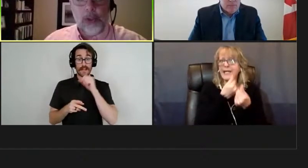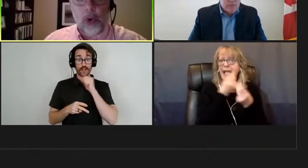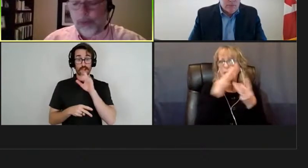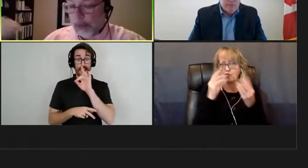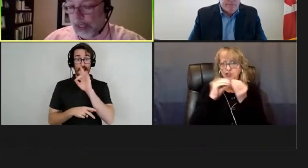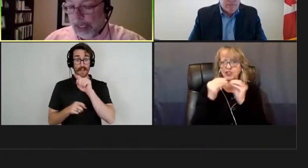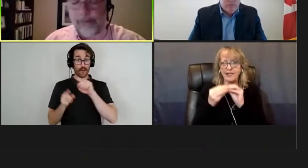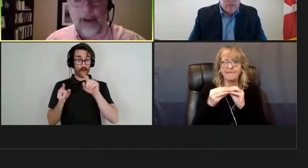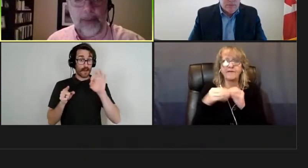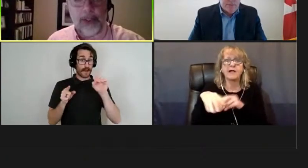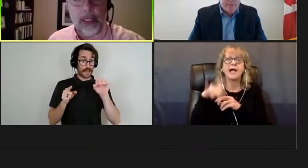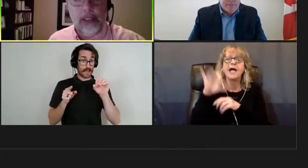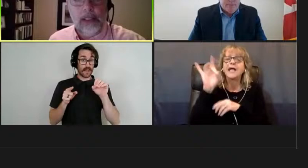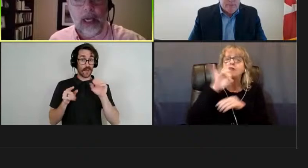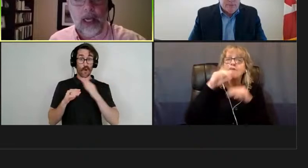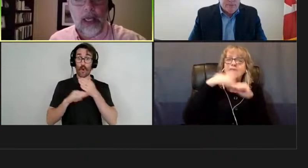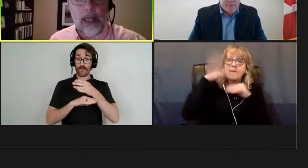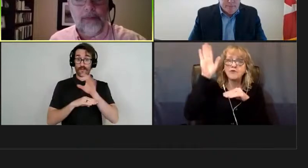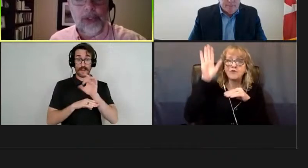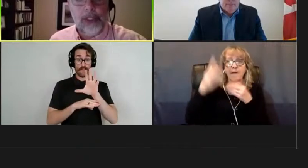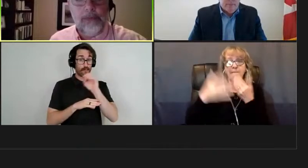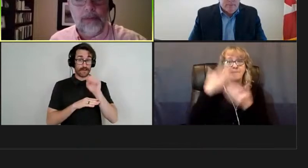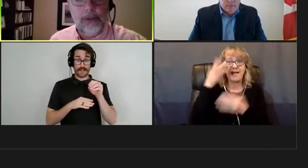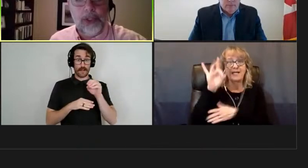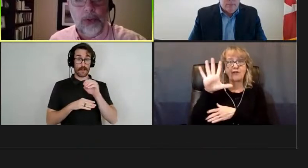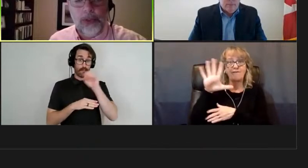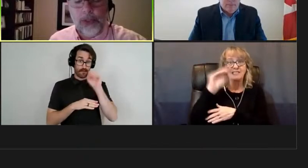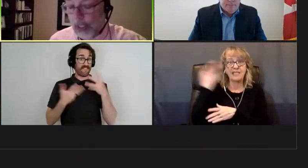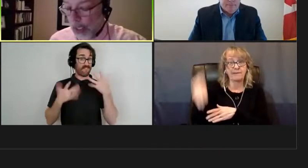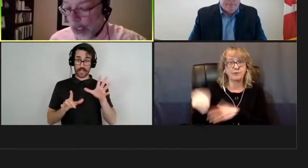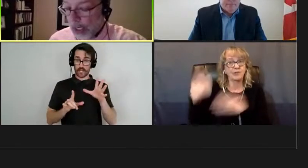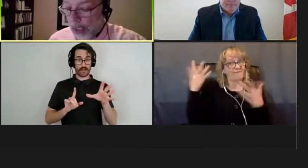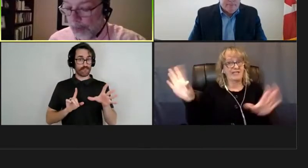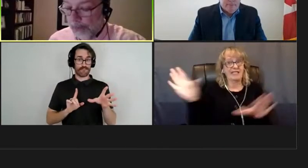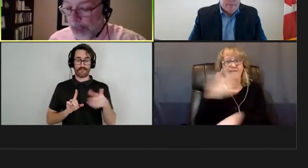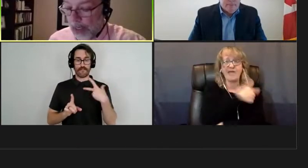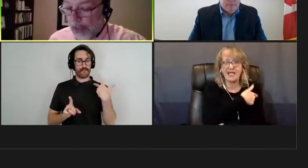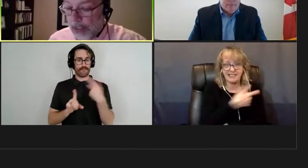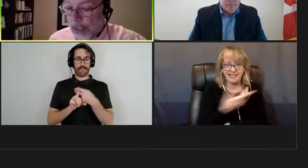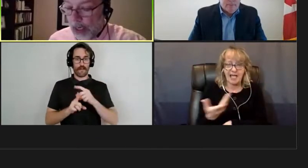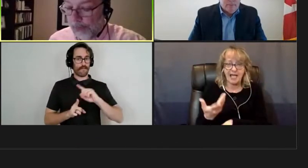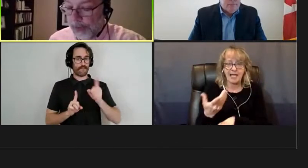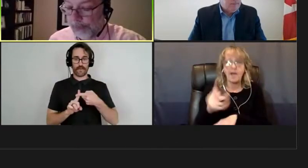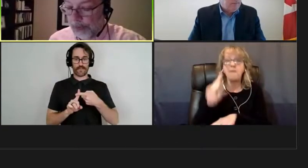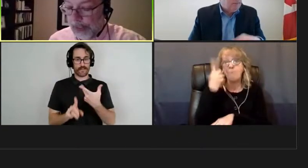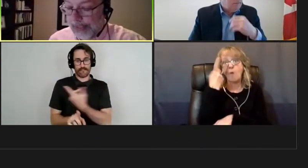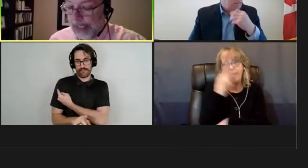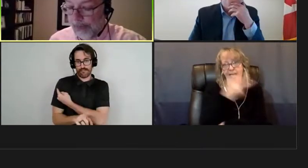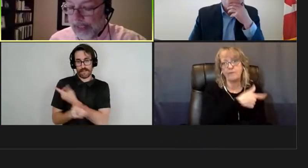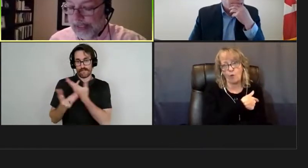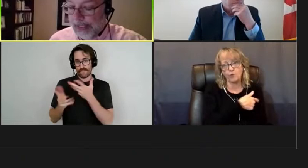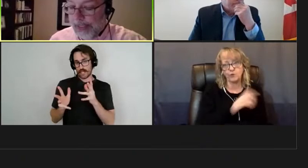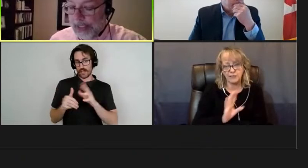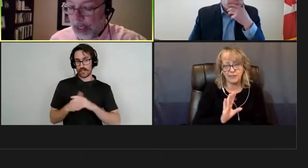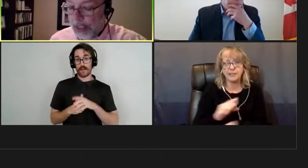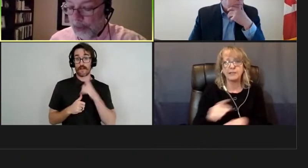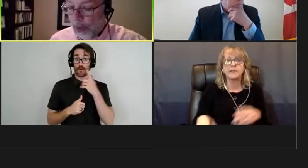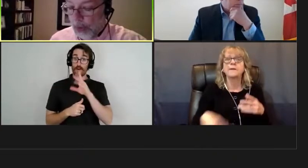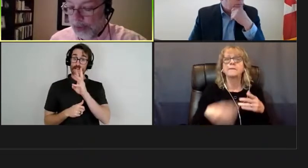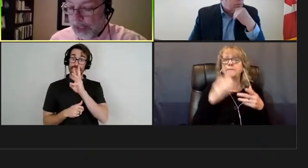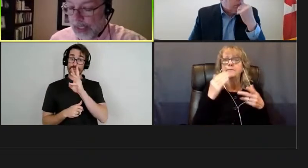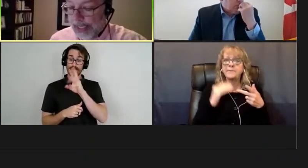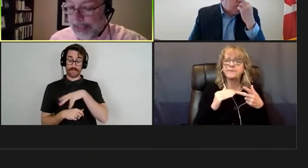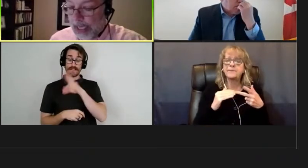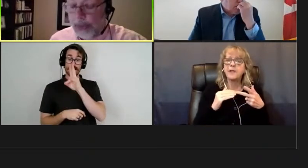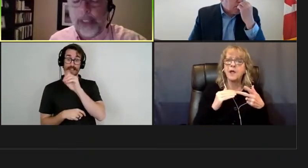it's over 85% have received their first dose. The coverage for the 70 to 79 year